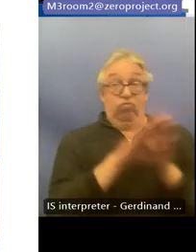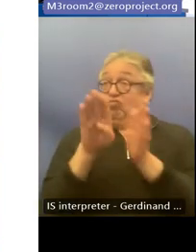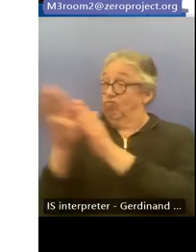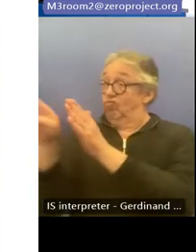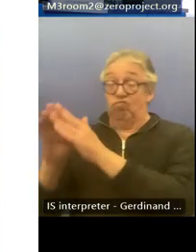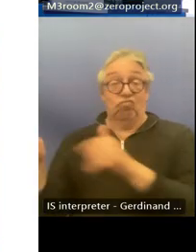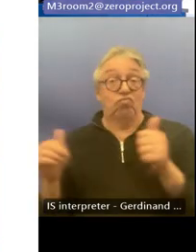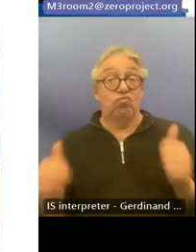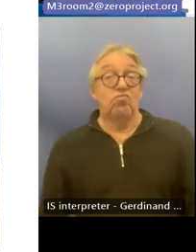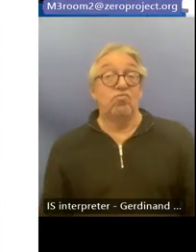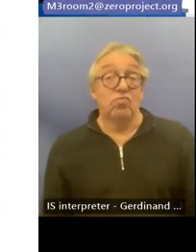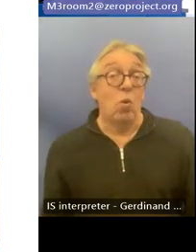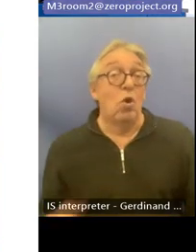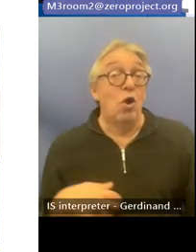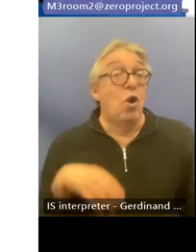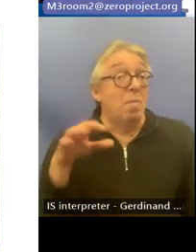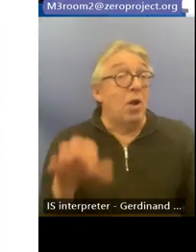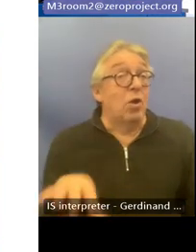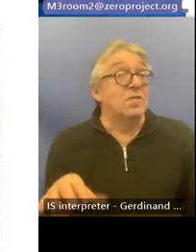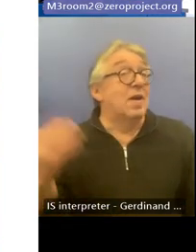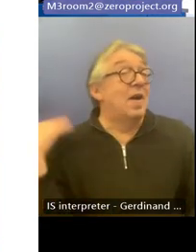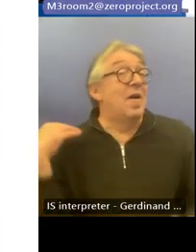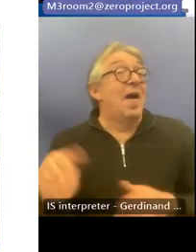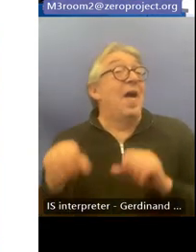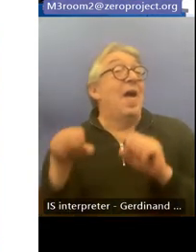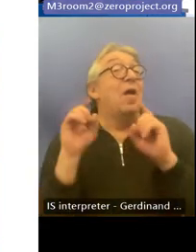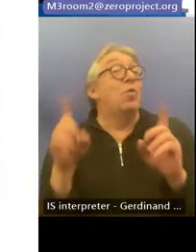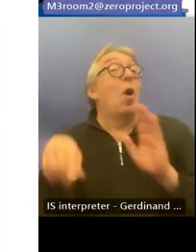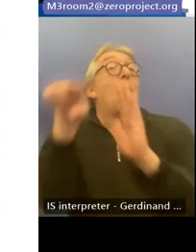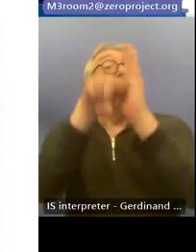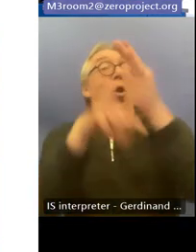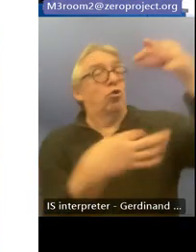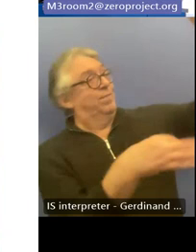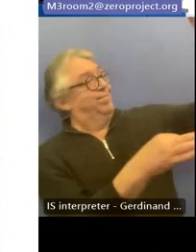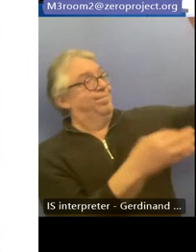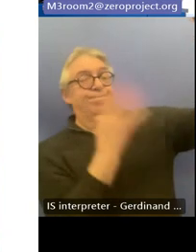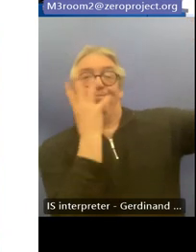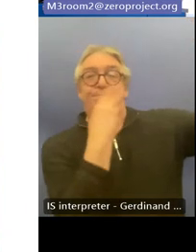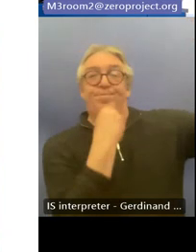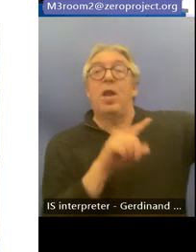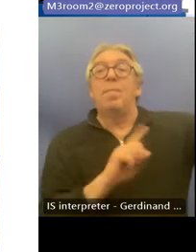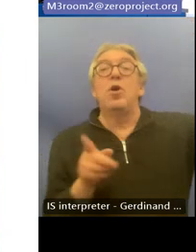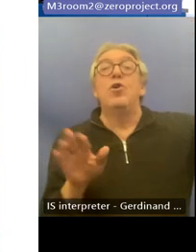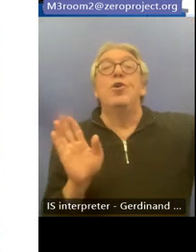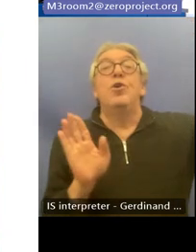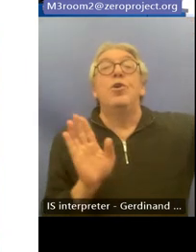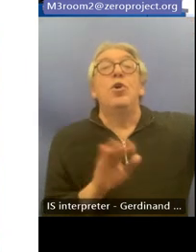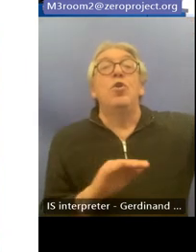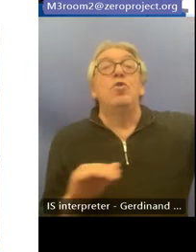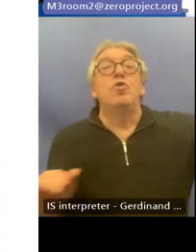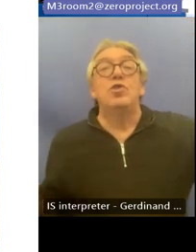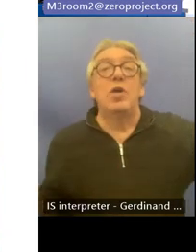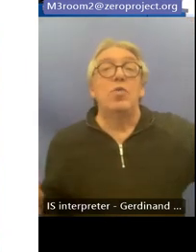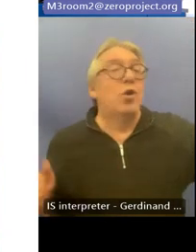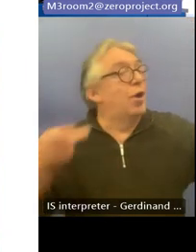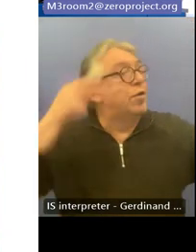country, education policy is excellent, but children cannot enroll, especially the neurodevelopment disabilities, the cerebral